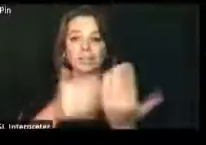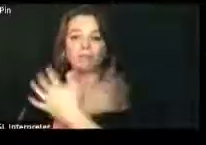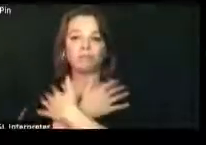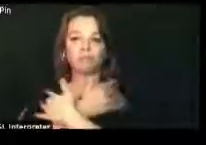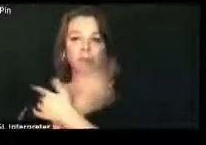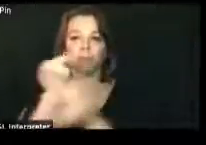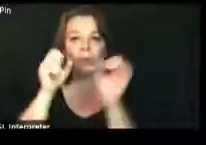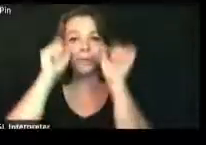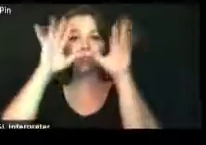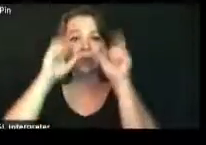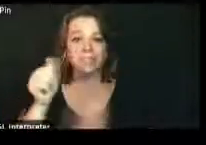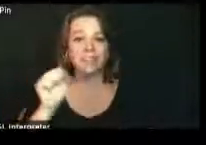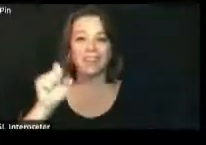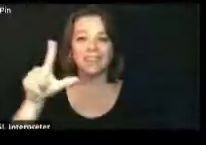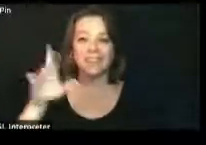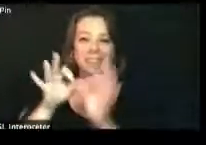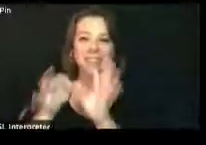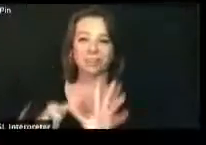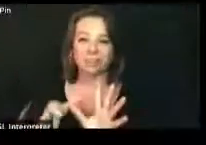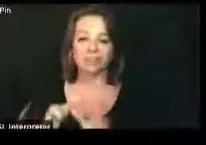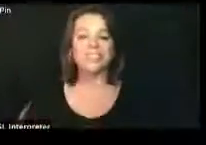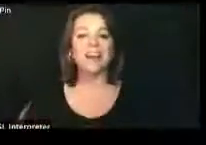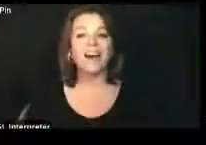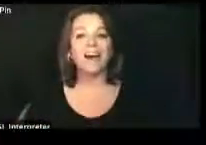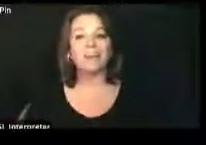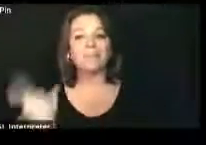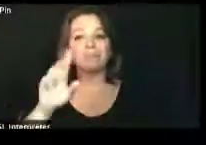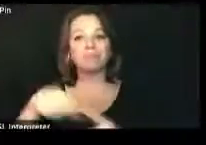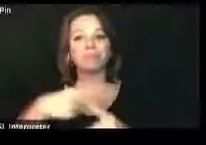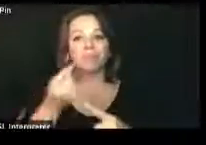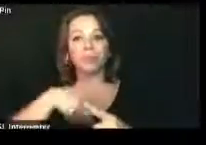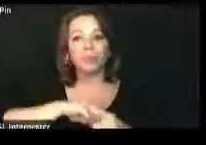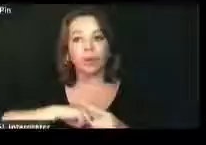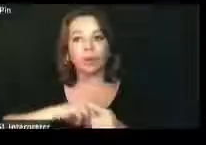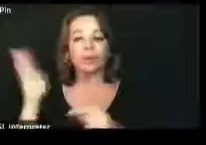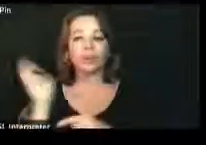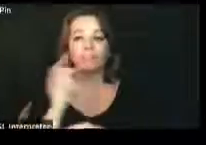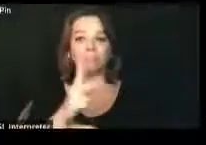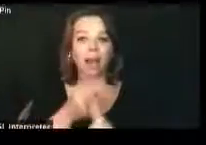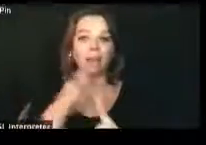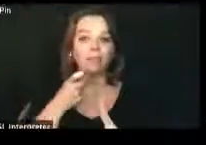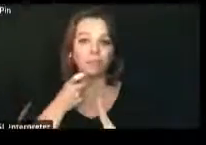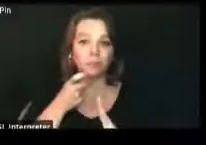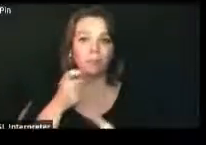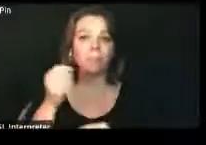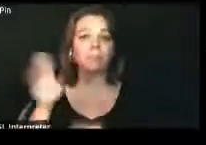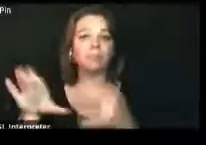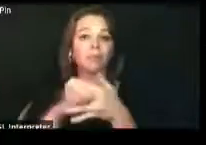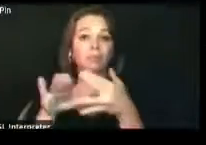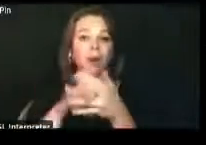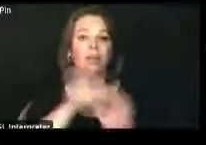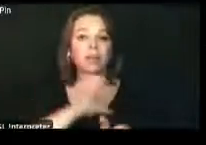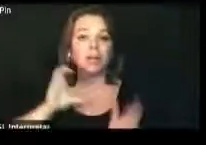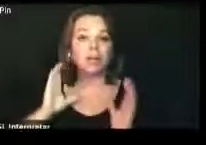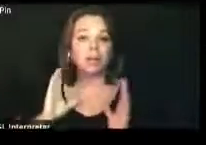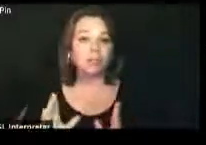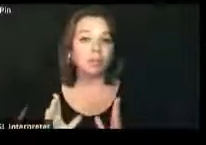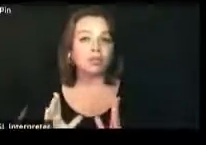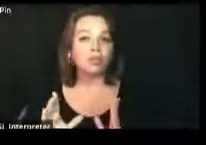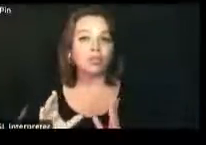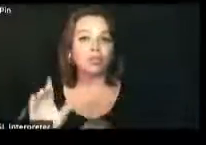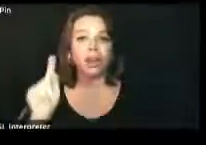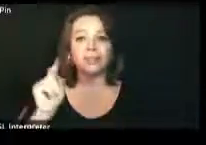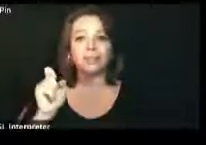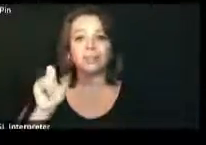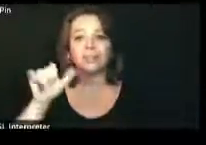amazing ASL interpreters. When we return from break, Commissioner Taylor will take us through to the end